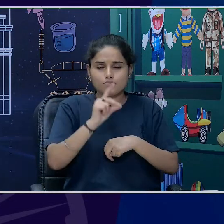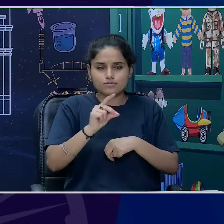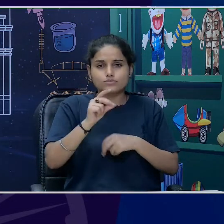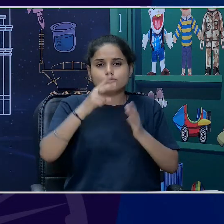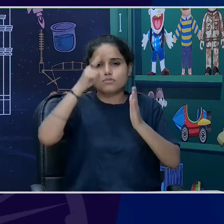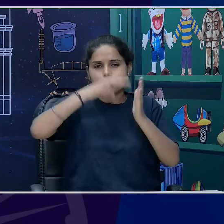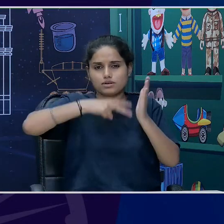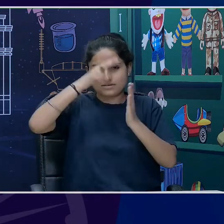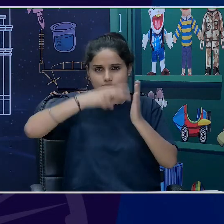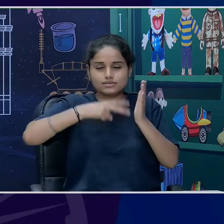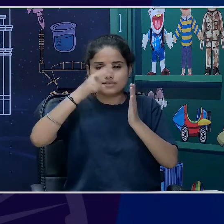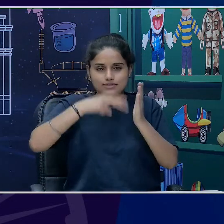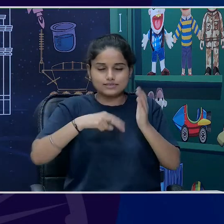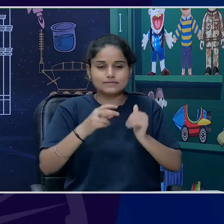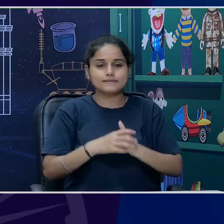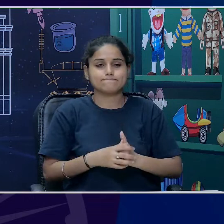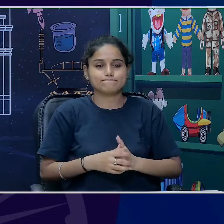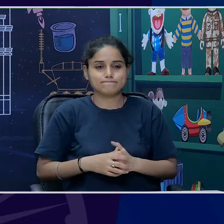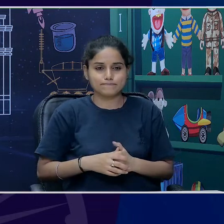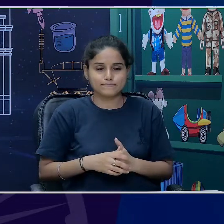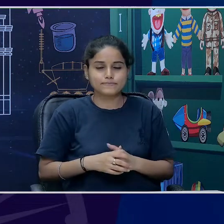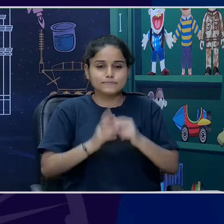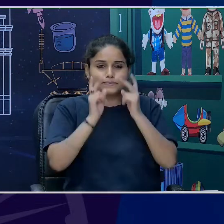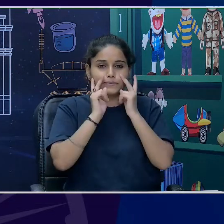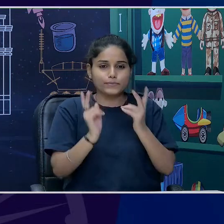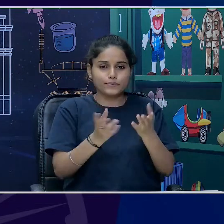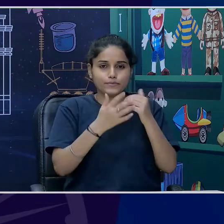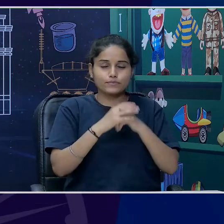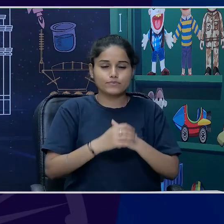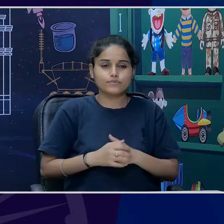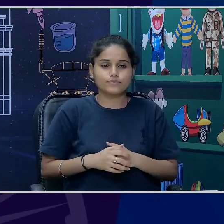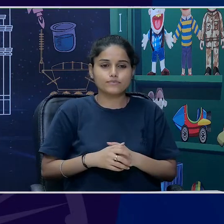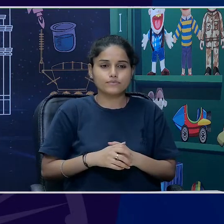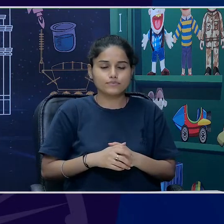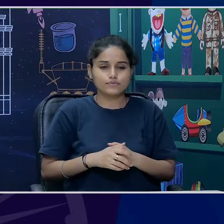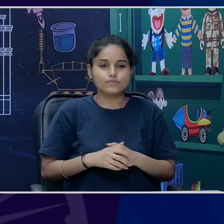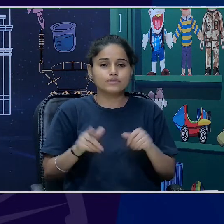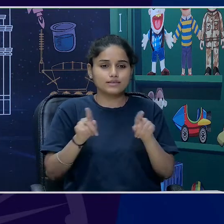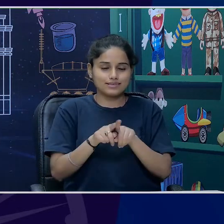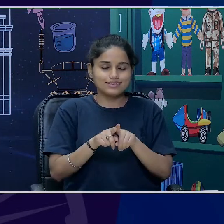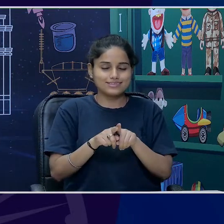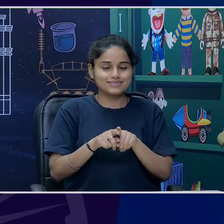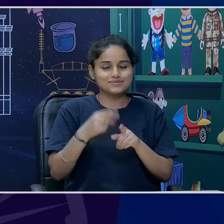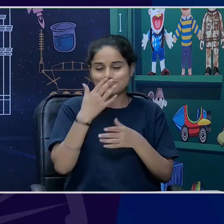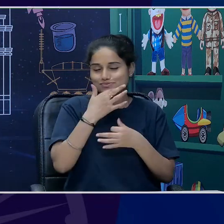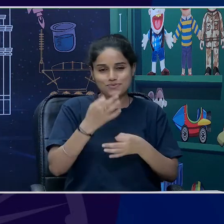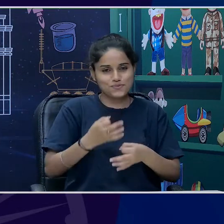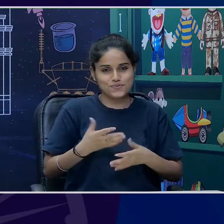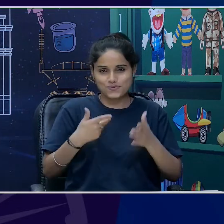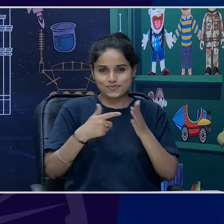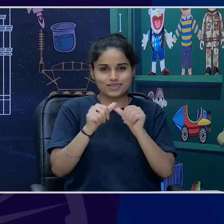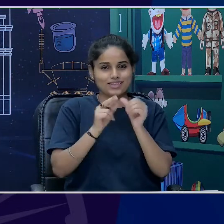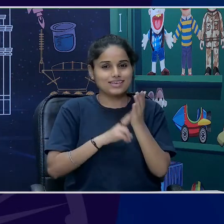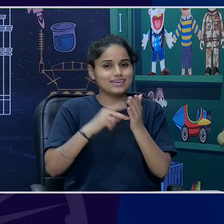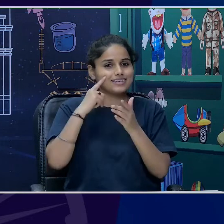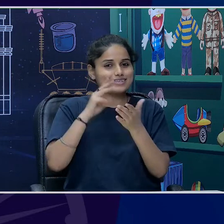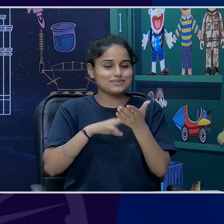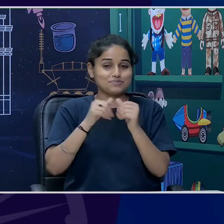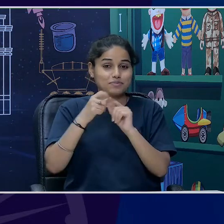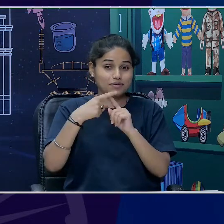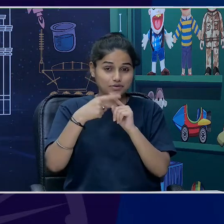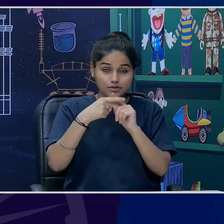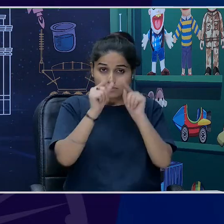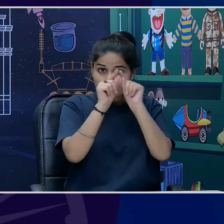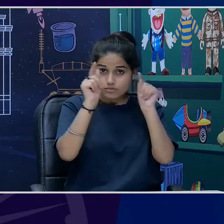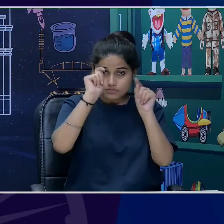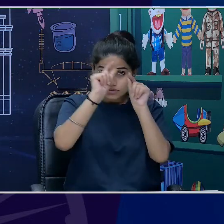animation also of this poem. All right. You would like to see the animation as well? Yes, absolutely. It's such a beautiful animation you have made, put in